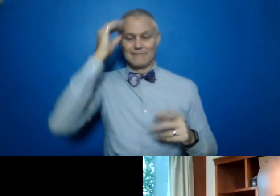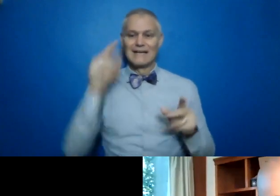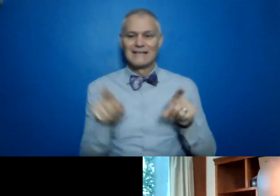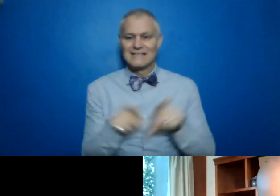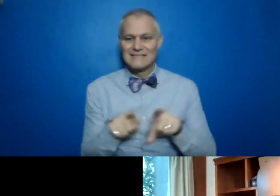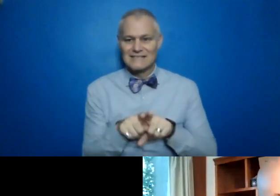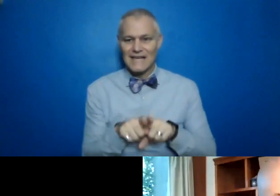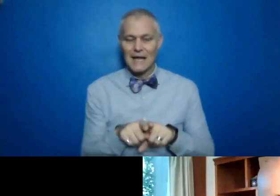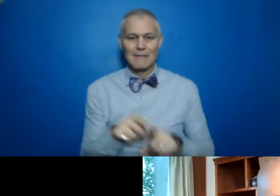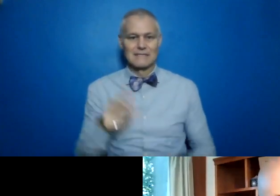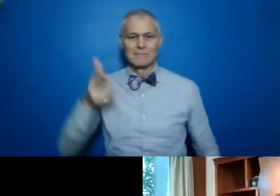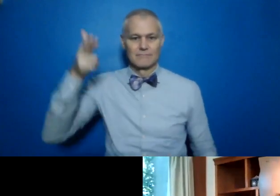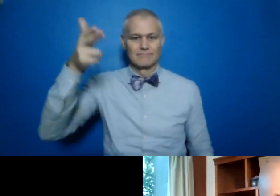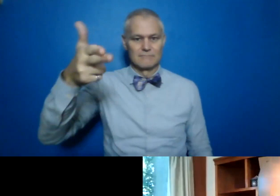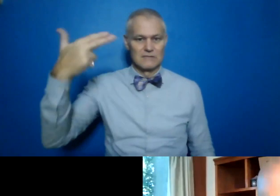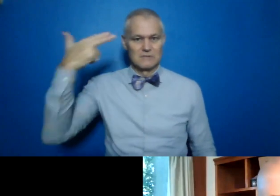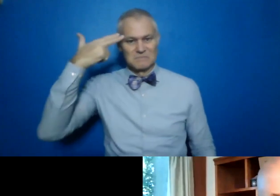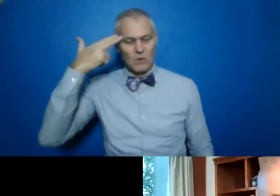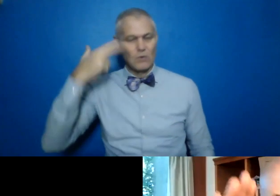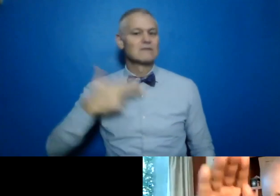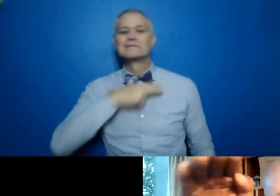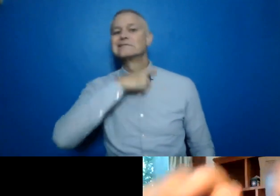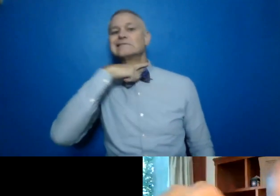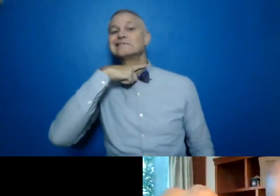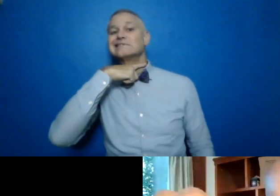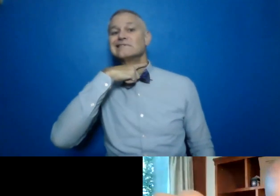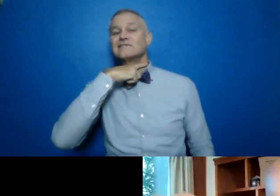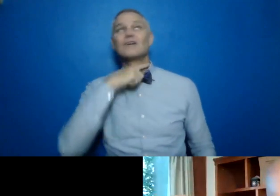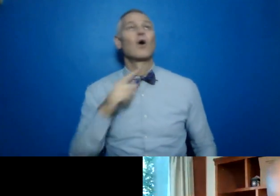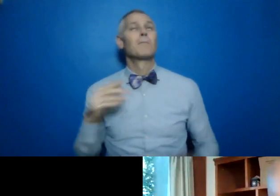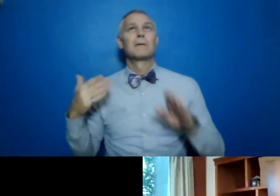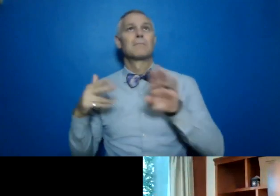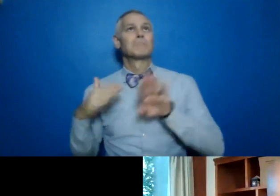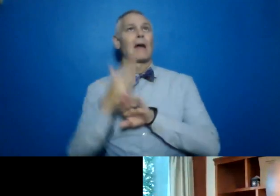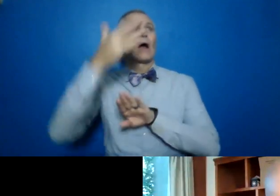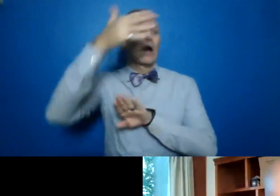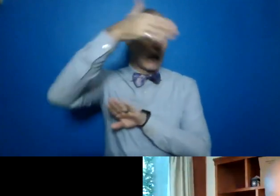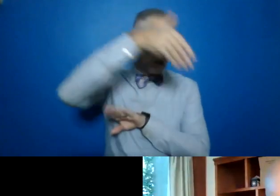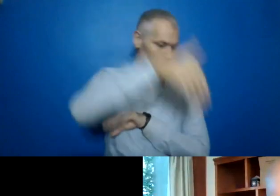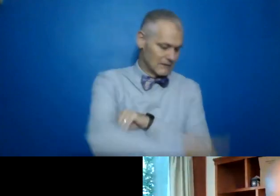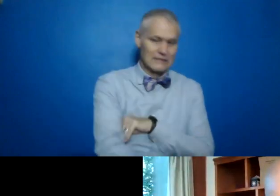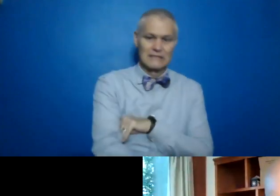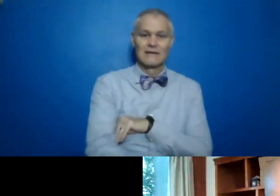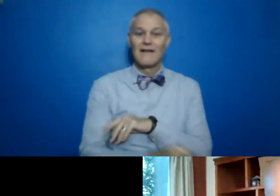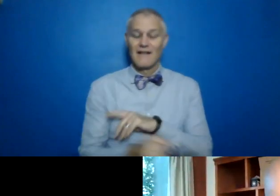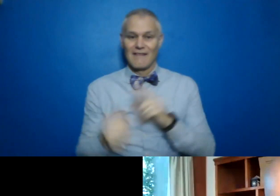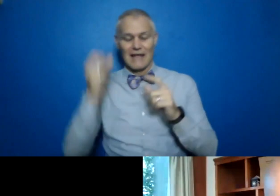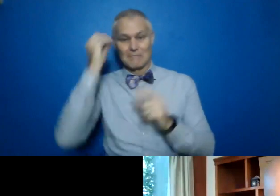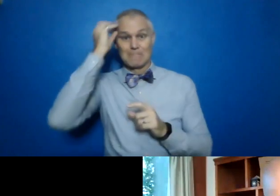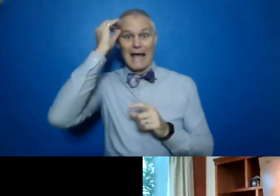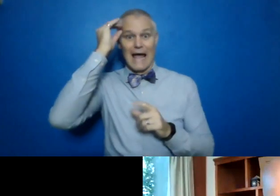had a gun to your head, a knife to your throat, or you envision yourself driving off a cliff. There's a level of